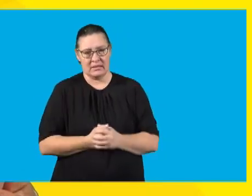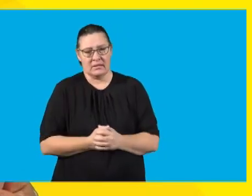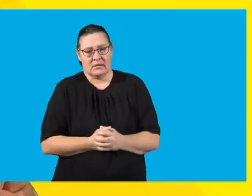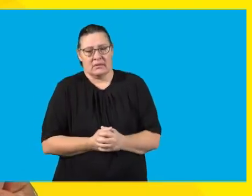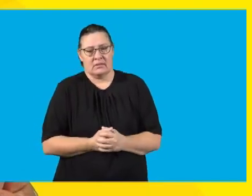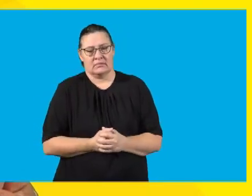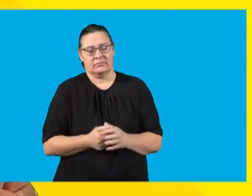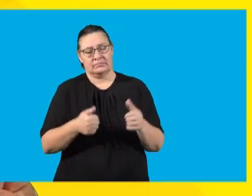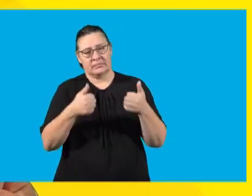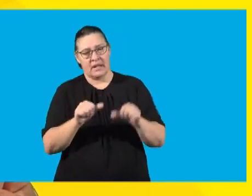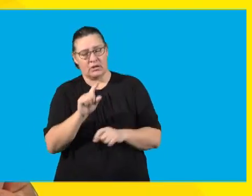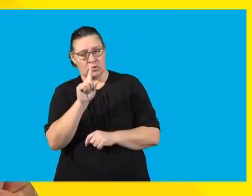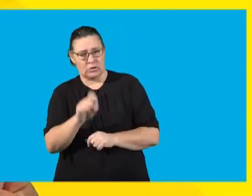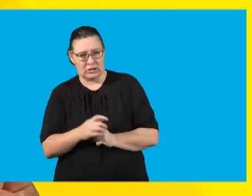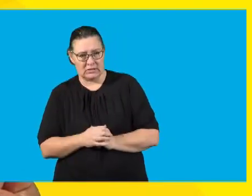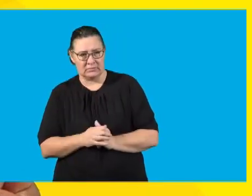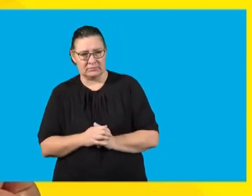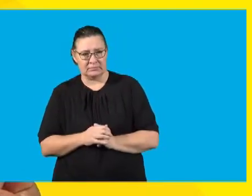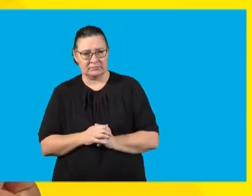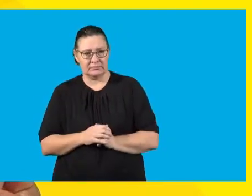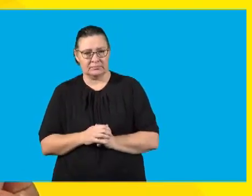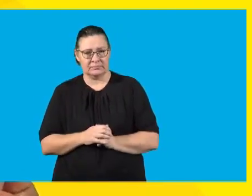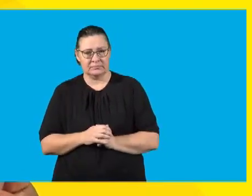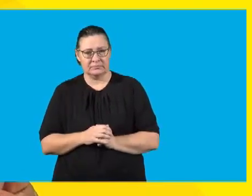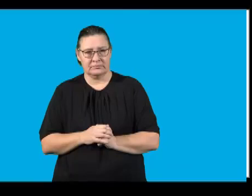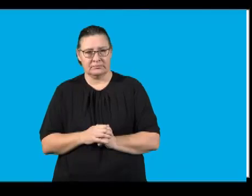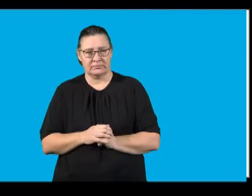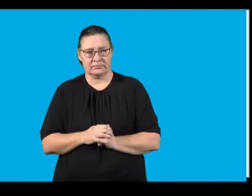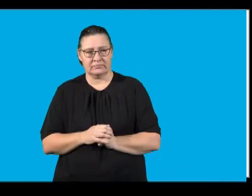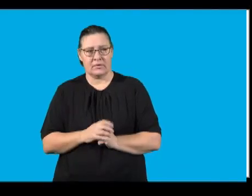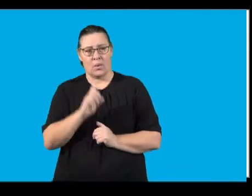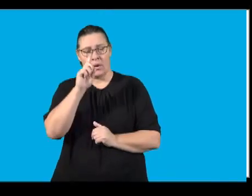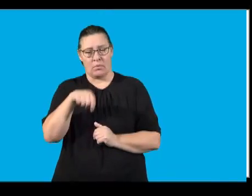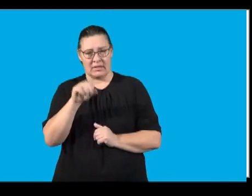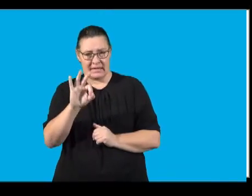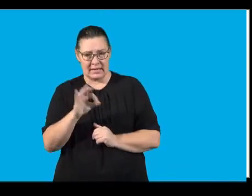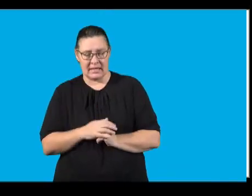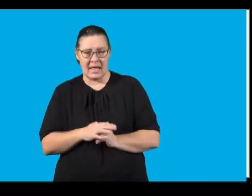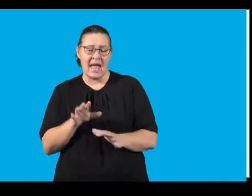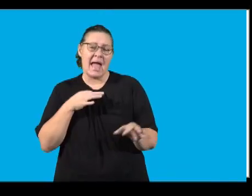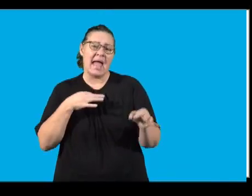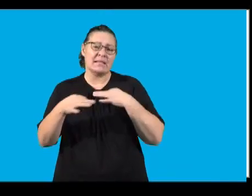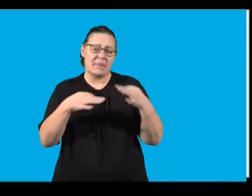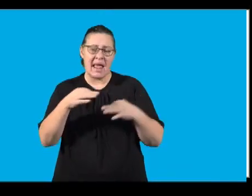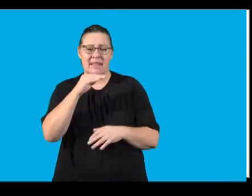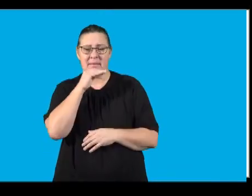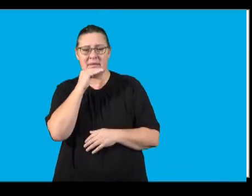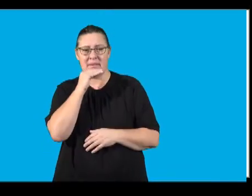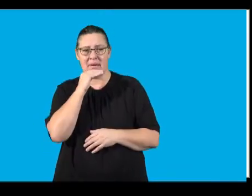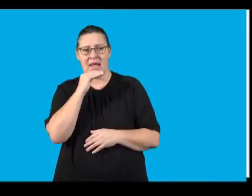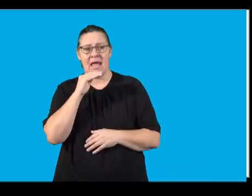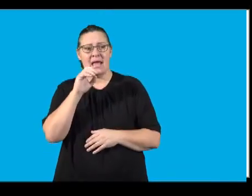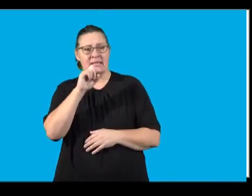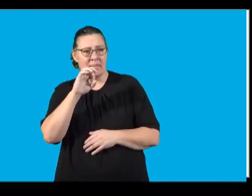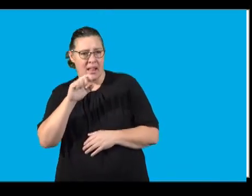right? In my next question, and I'm moving on, point 1.3, explain the meaning